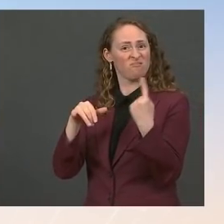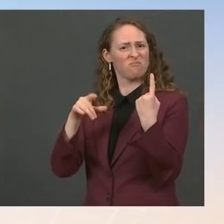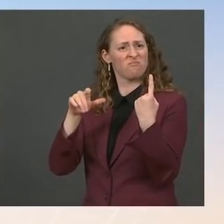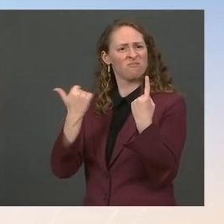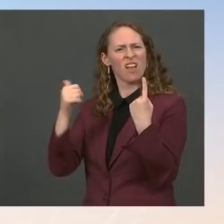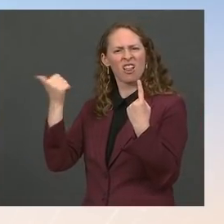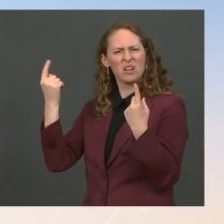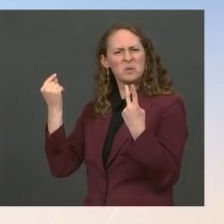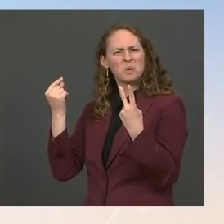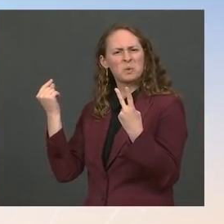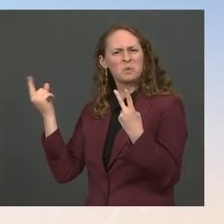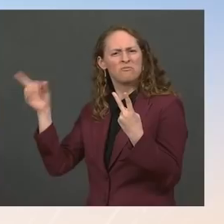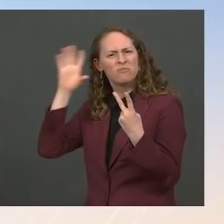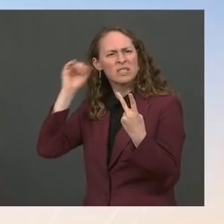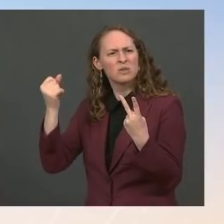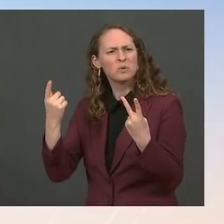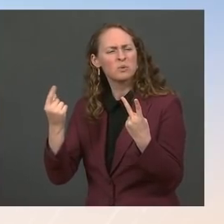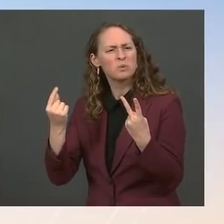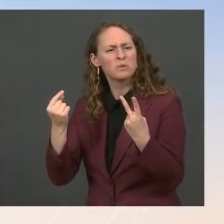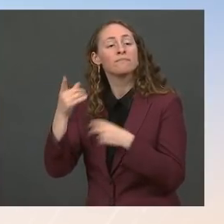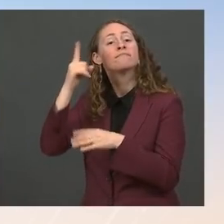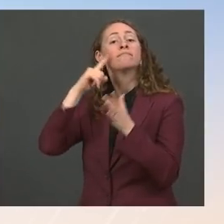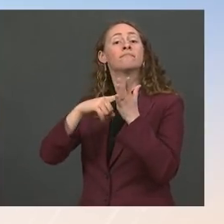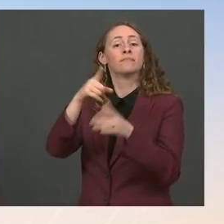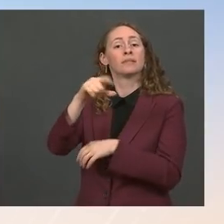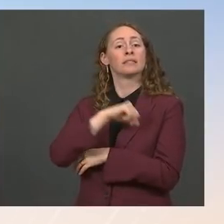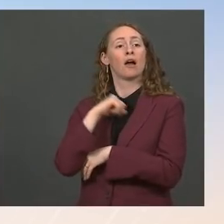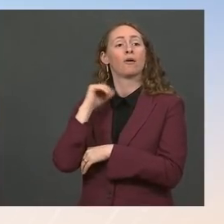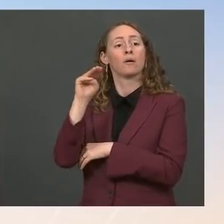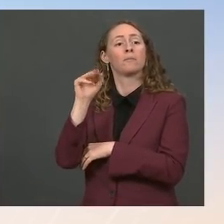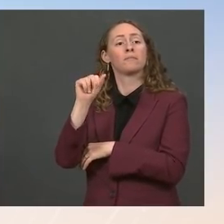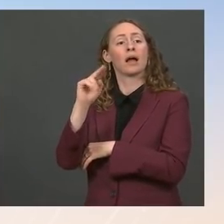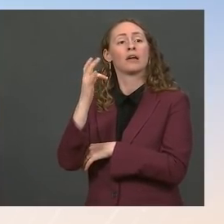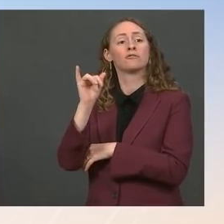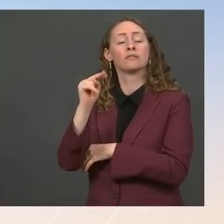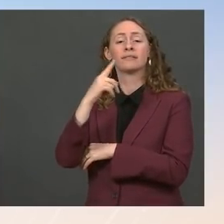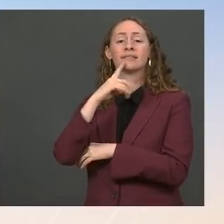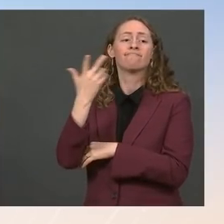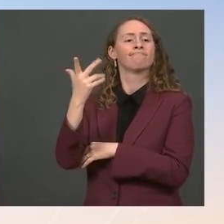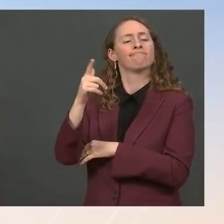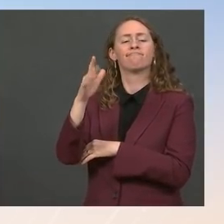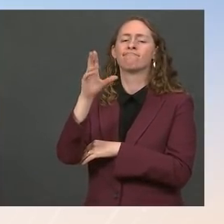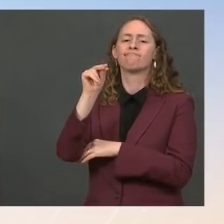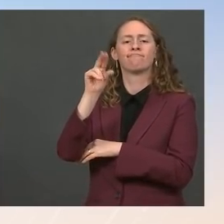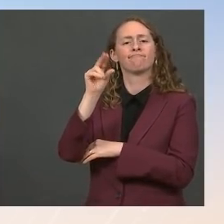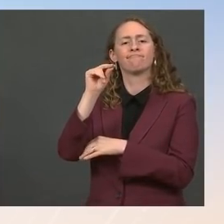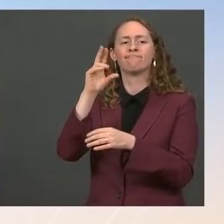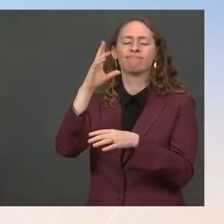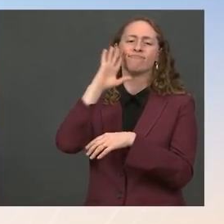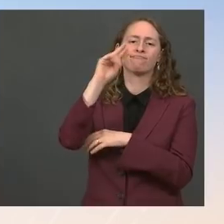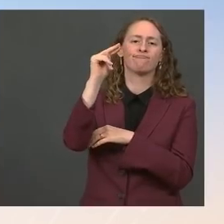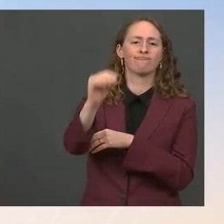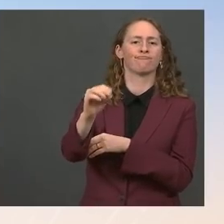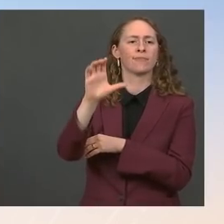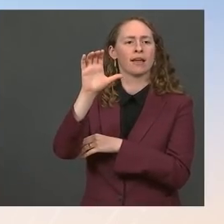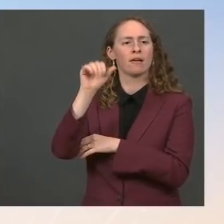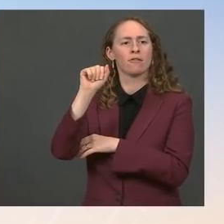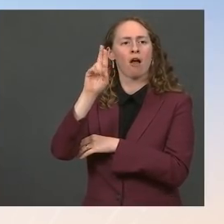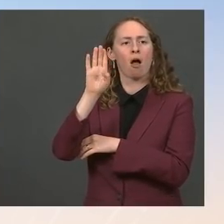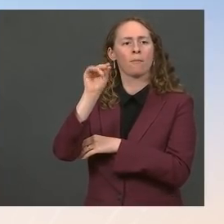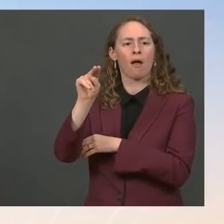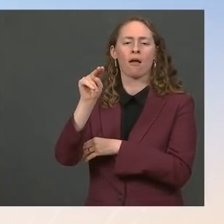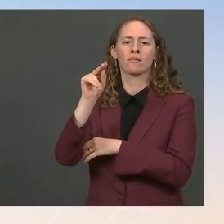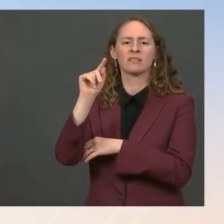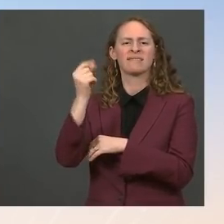Senator Manchin today said that carbon tax is not one of the things that's come up in discussions that the White House has had with him. Is that something that the White House has